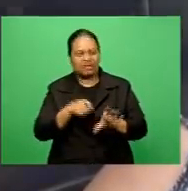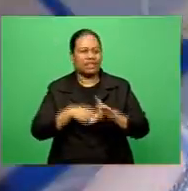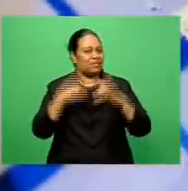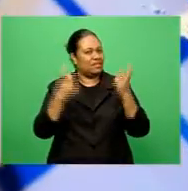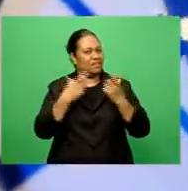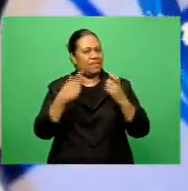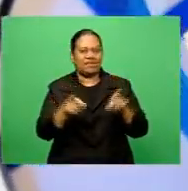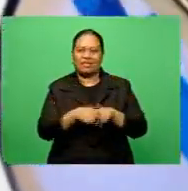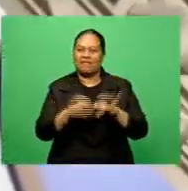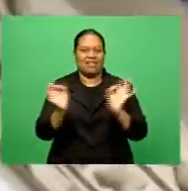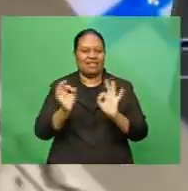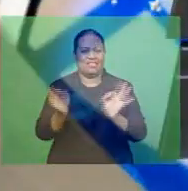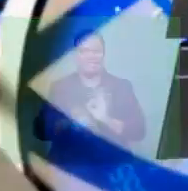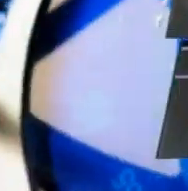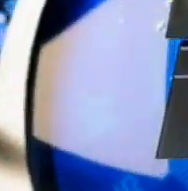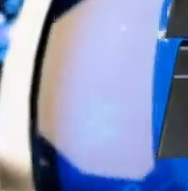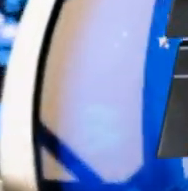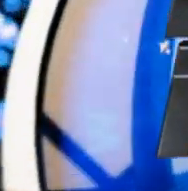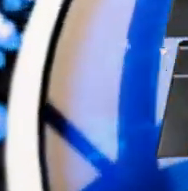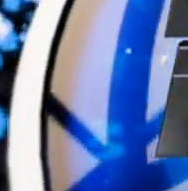same.